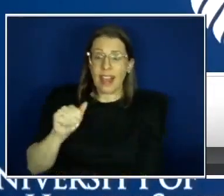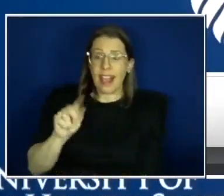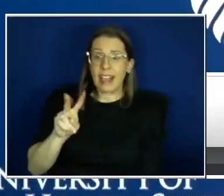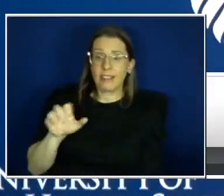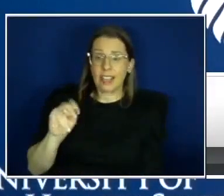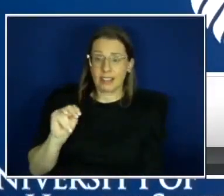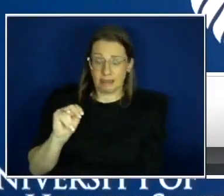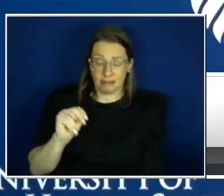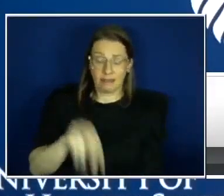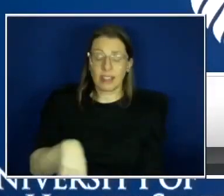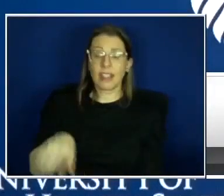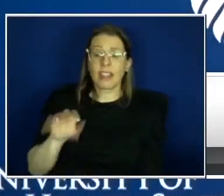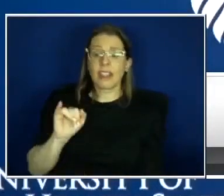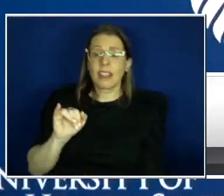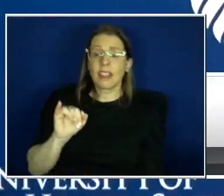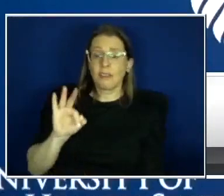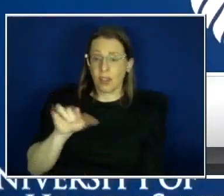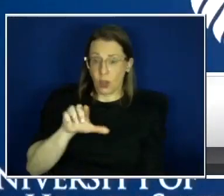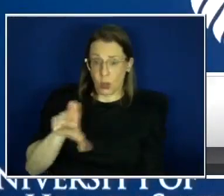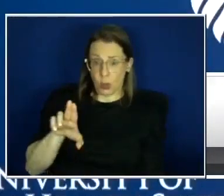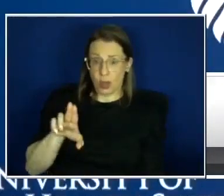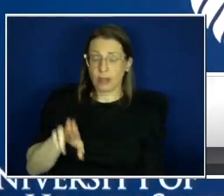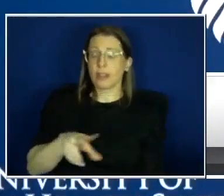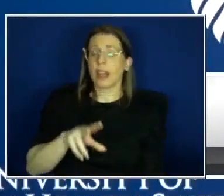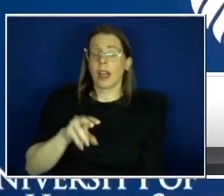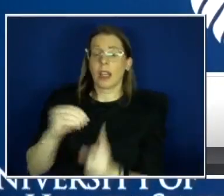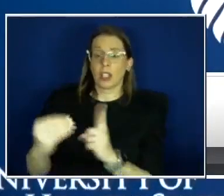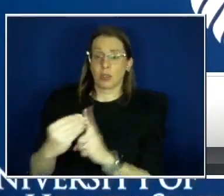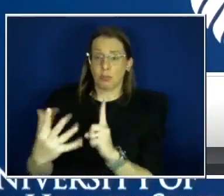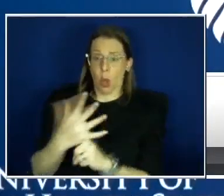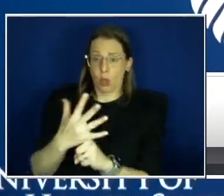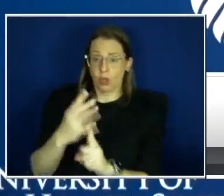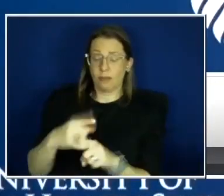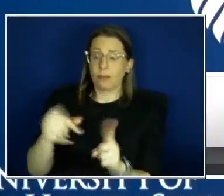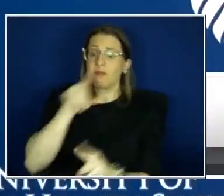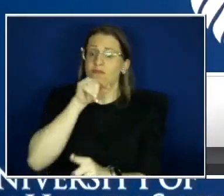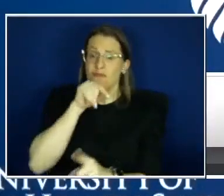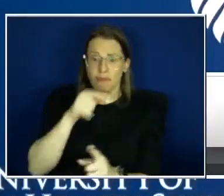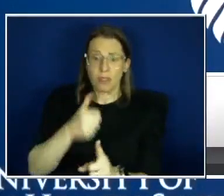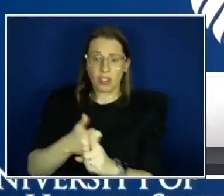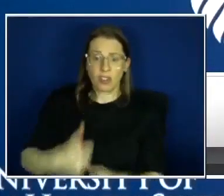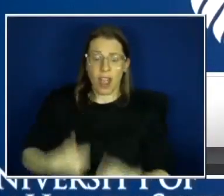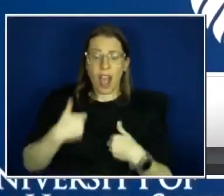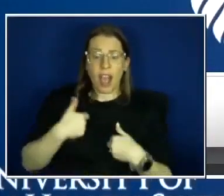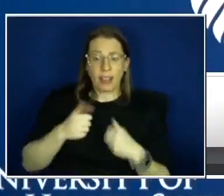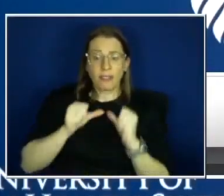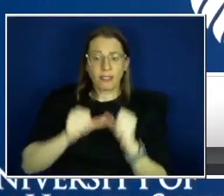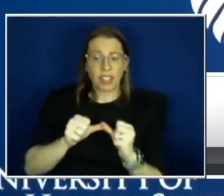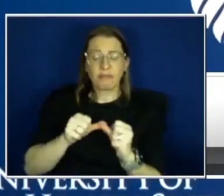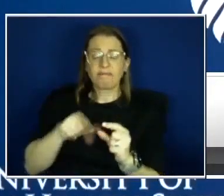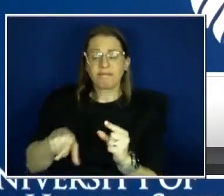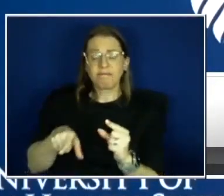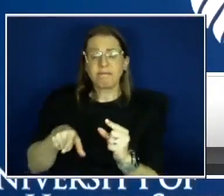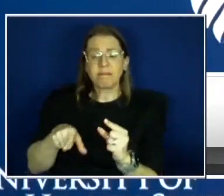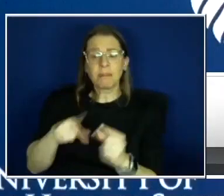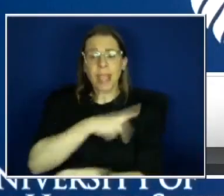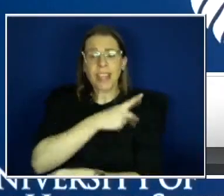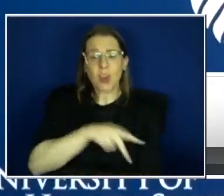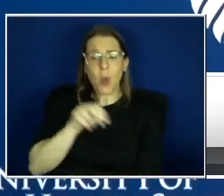significant exposure to chickens. That patient survived. This patient looks to be okay as well, just had